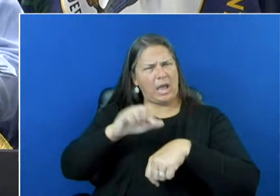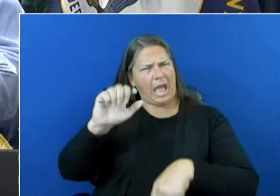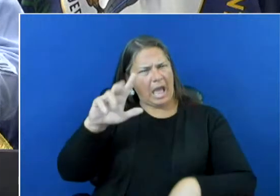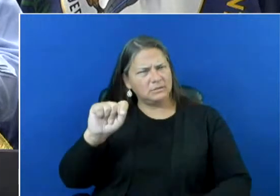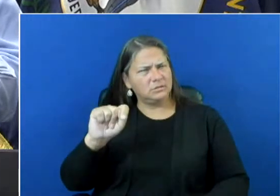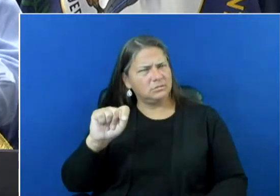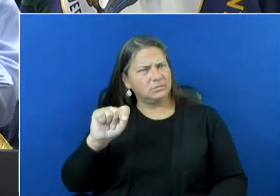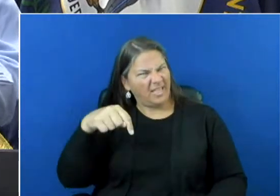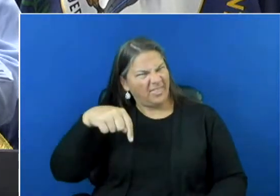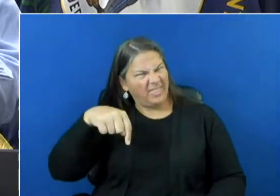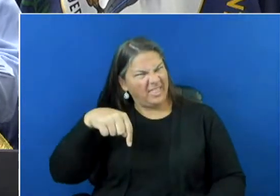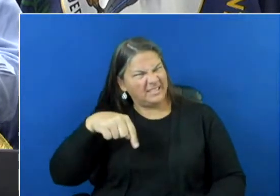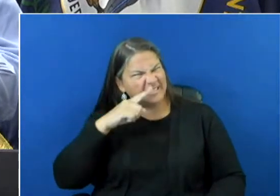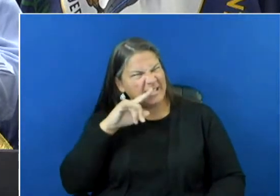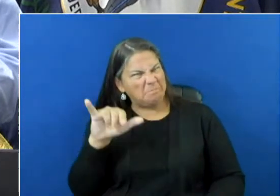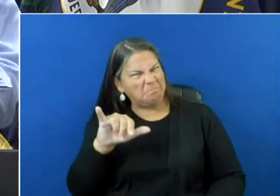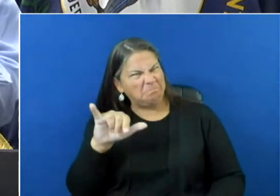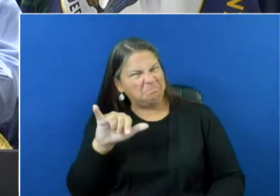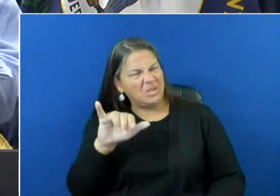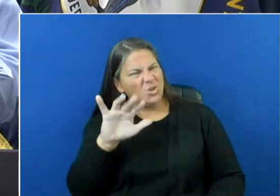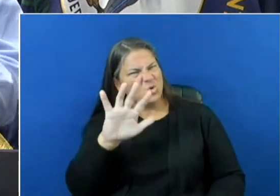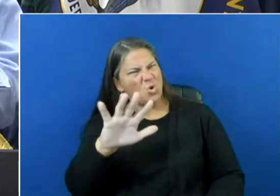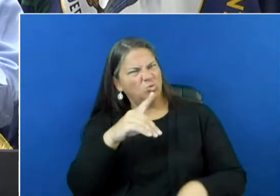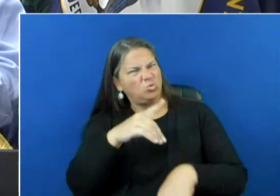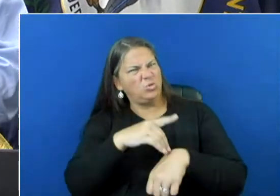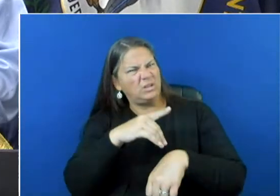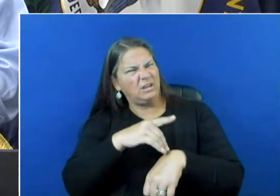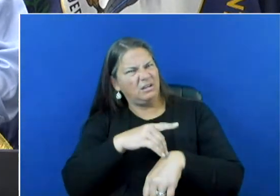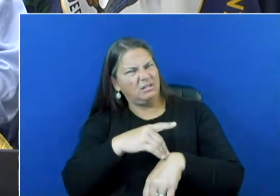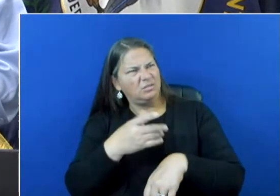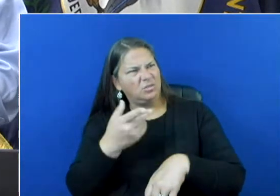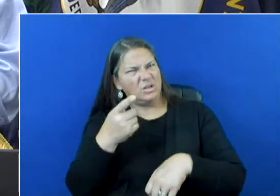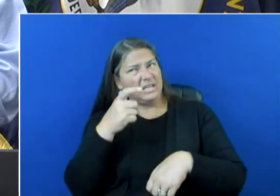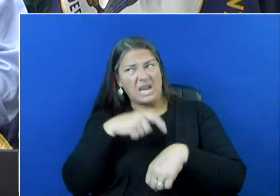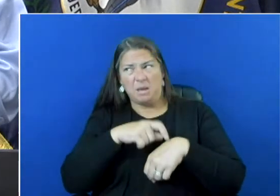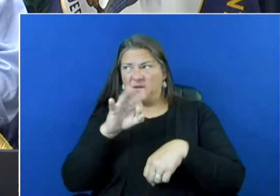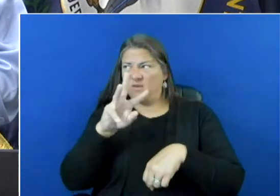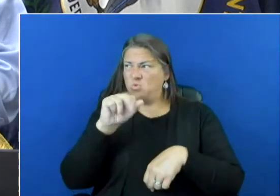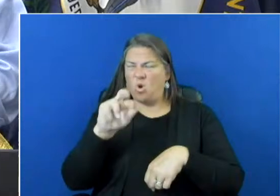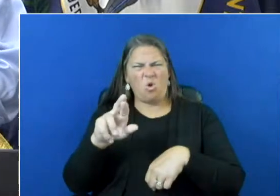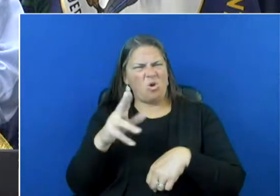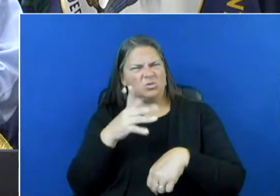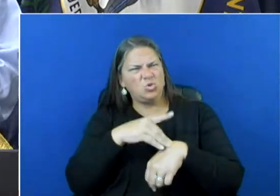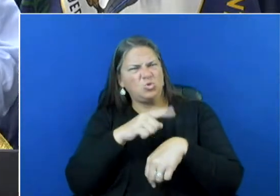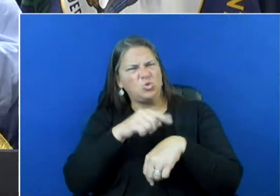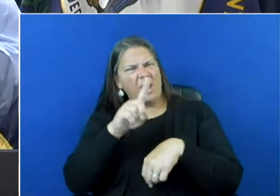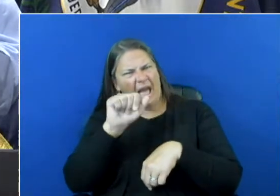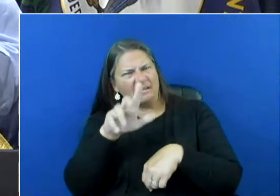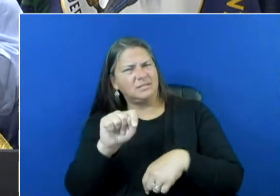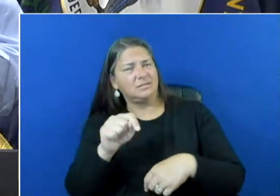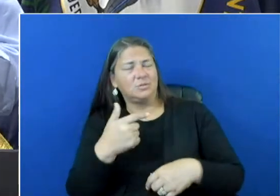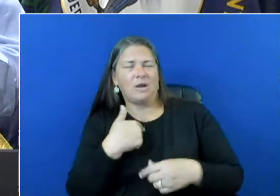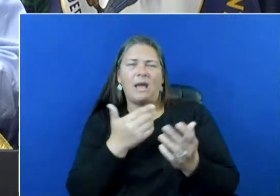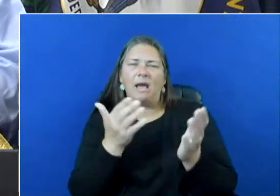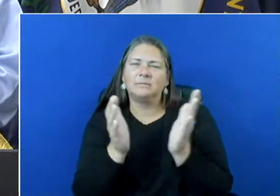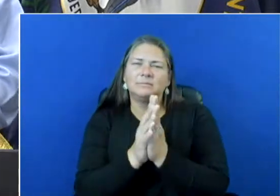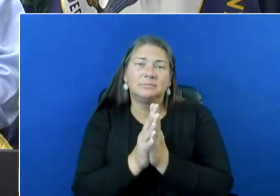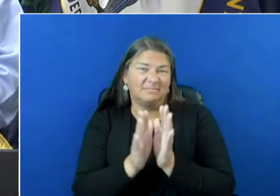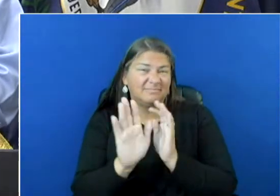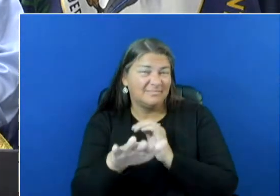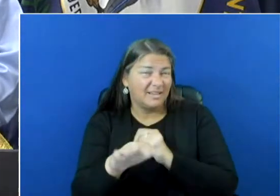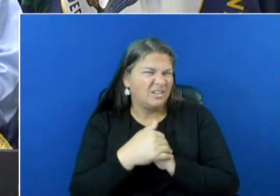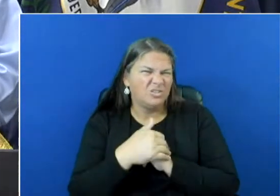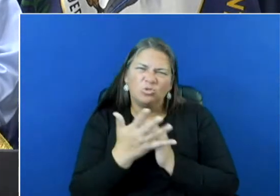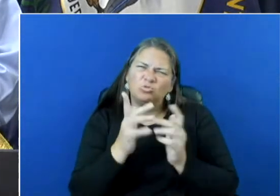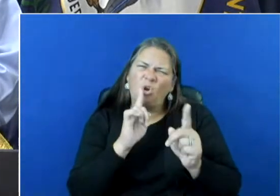of patriotism in a time of war. So I'd ask you, just talk